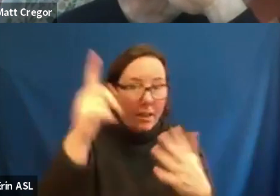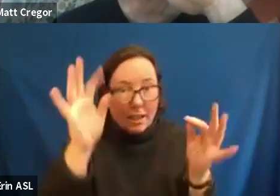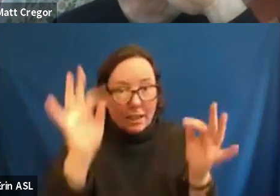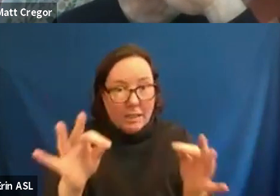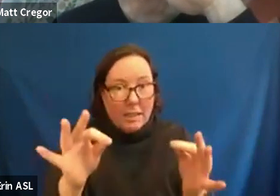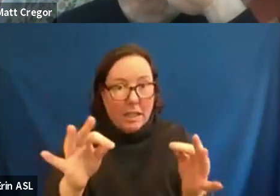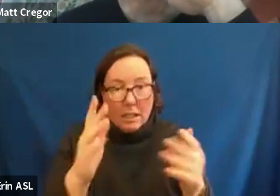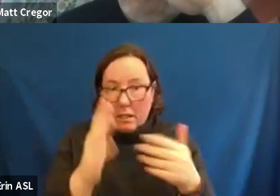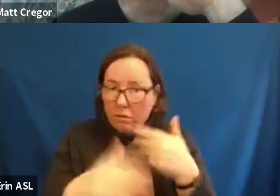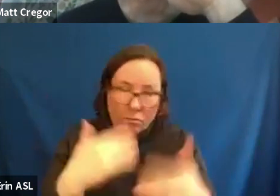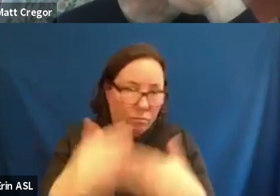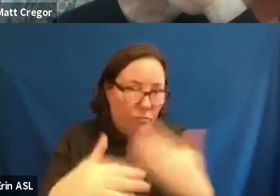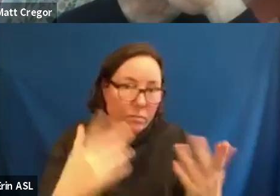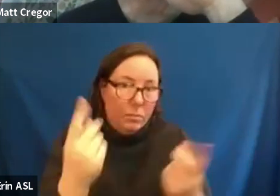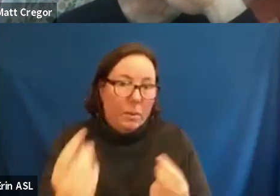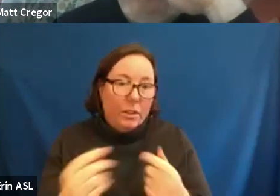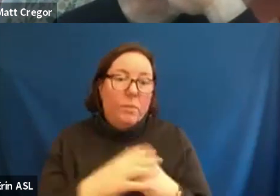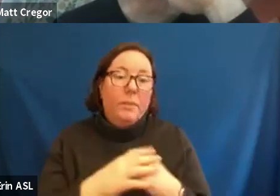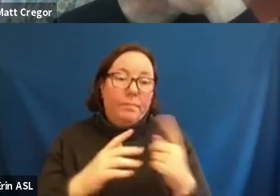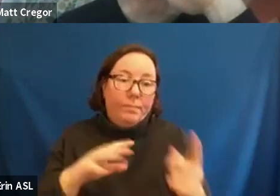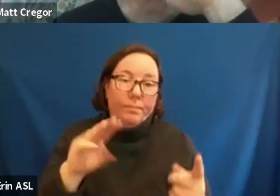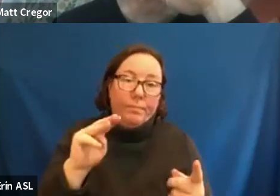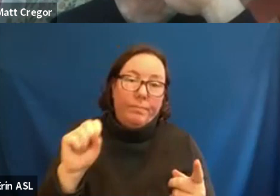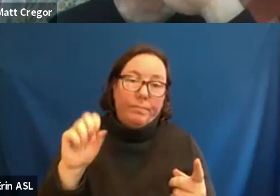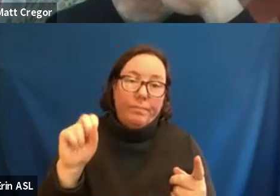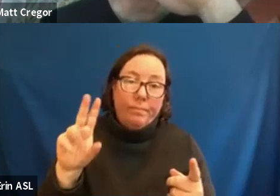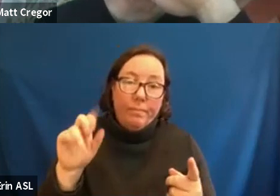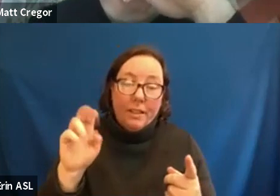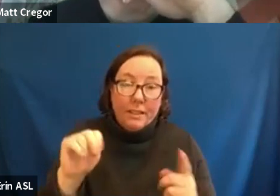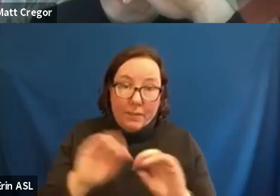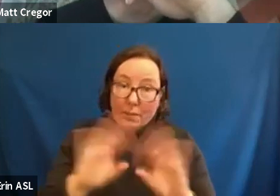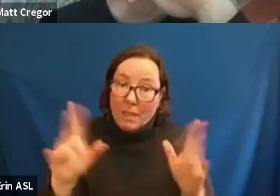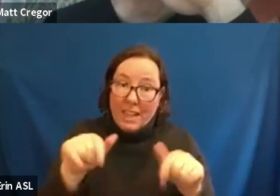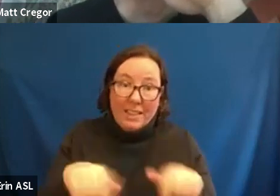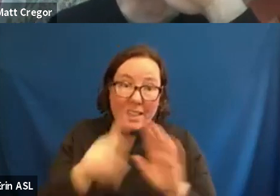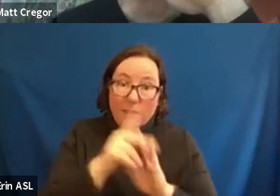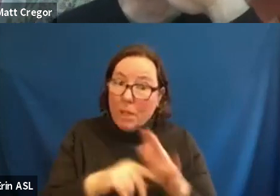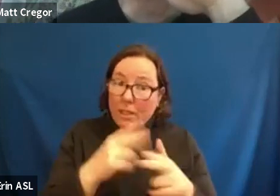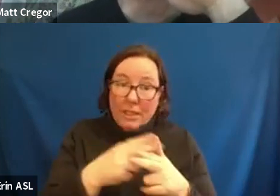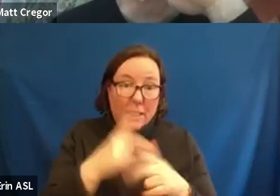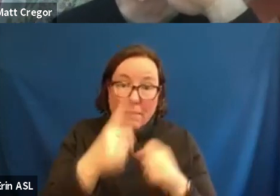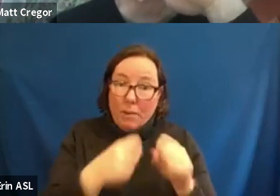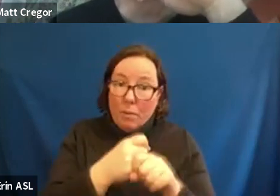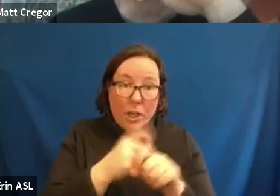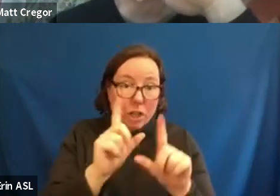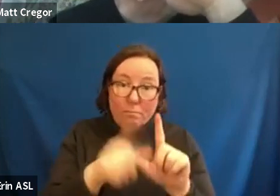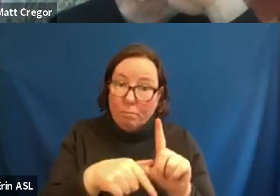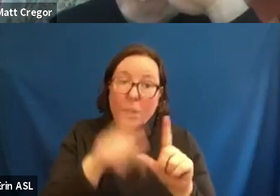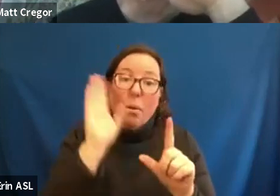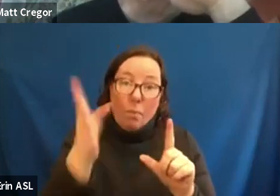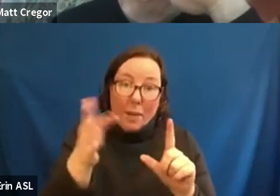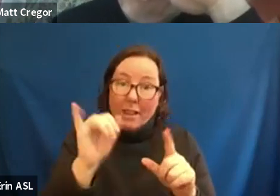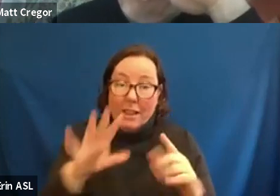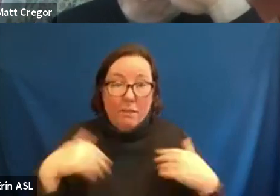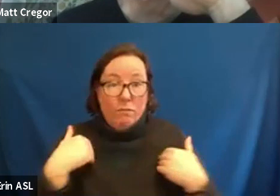to be clear, it's an automatic reversion. So there's no need for any action on the part